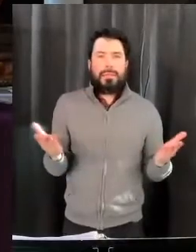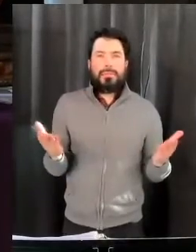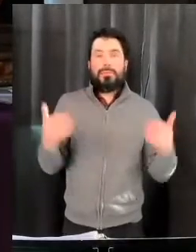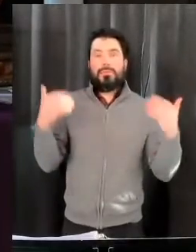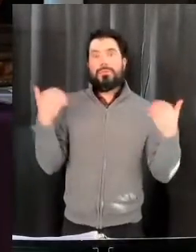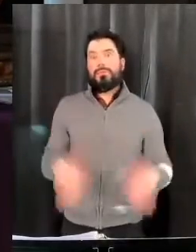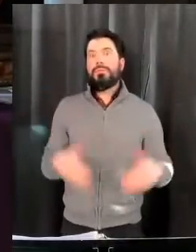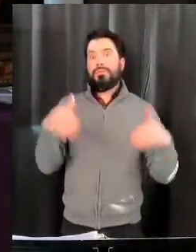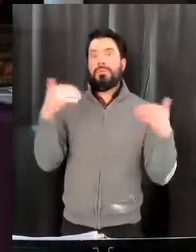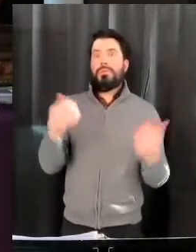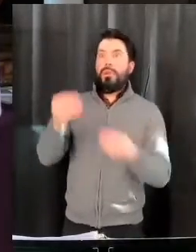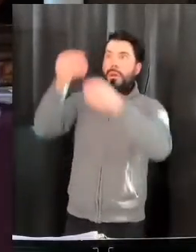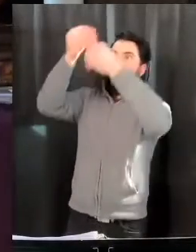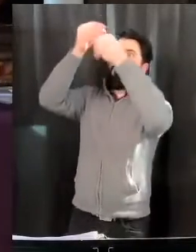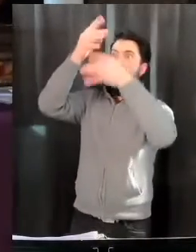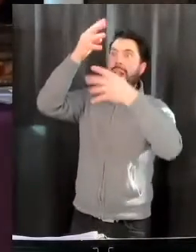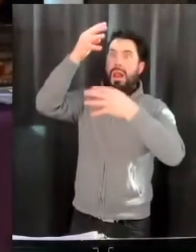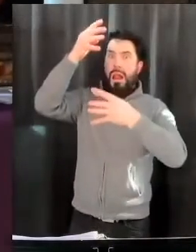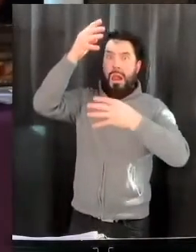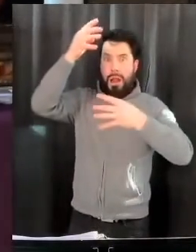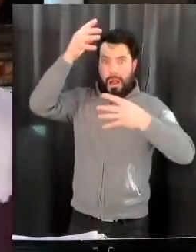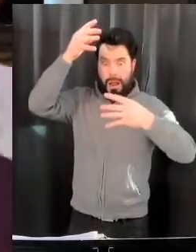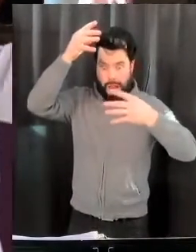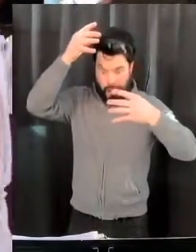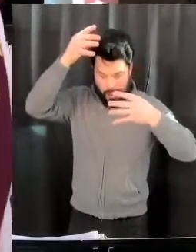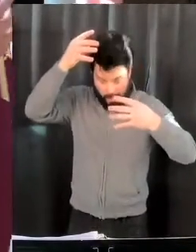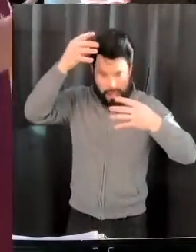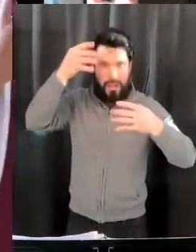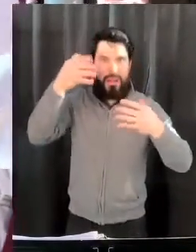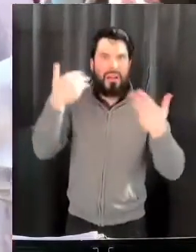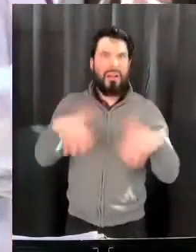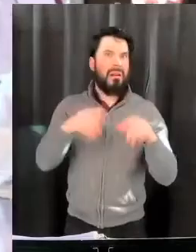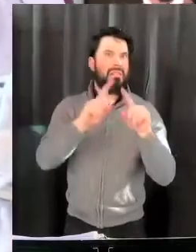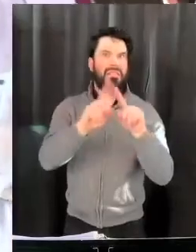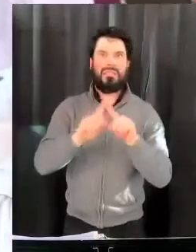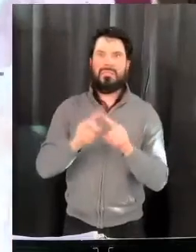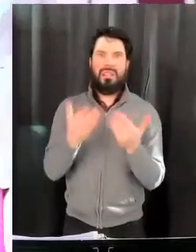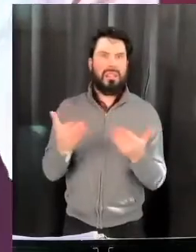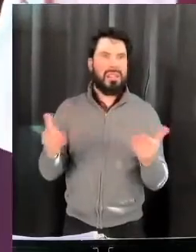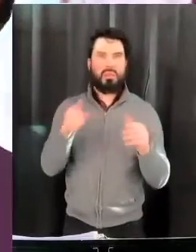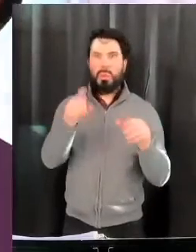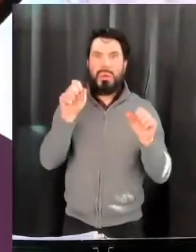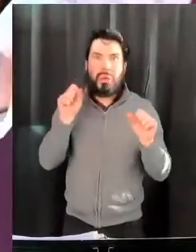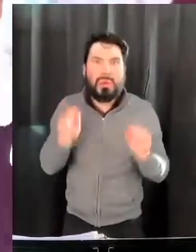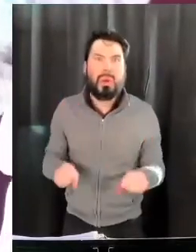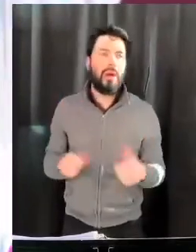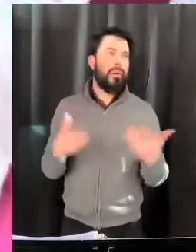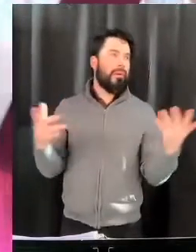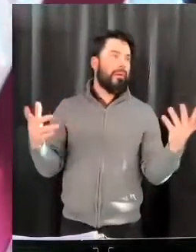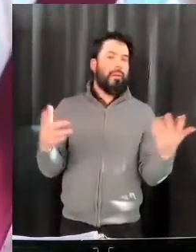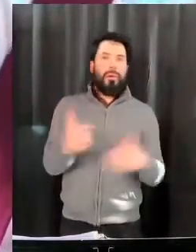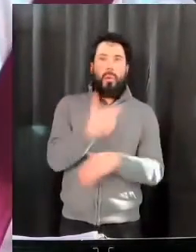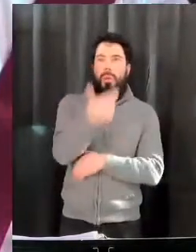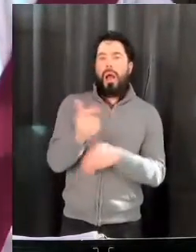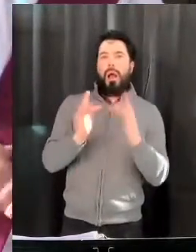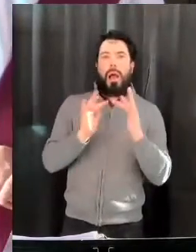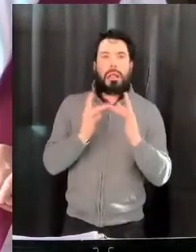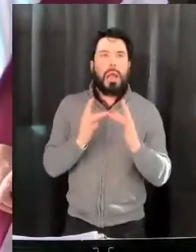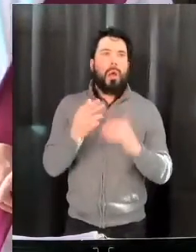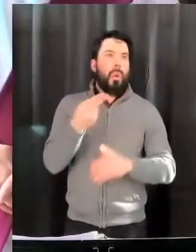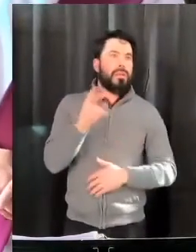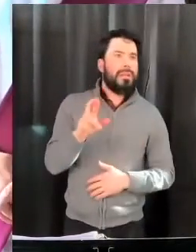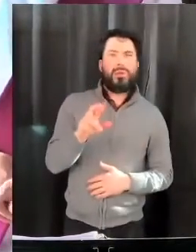bazillion things you can do for Lent right now. We have a whole bunch here at Holy Redeemer. You go online, you go on whatever, you can